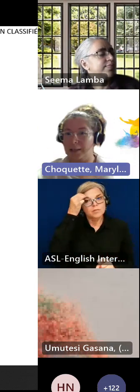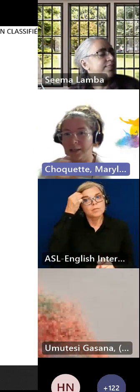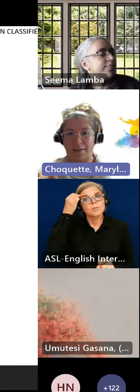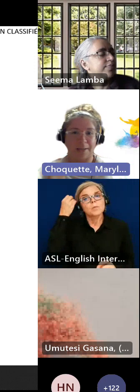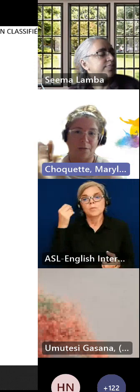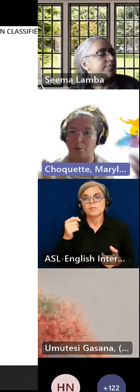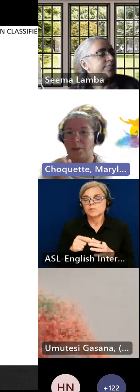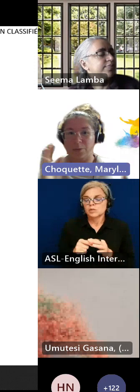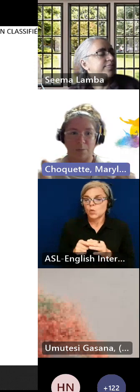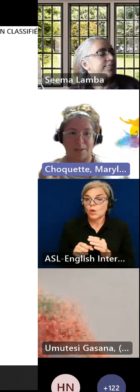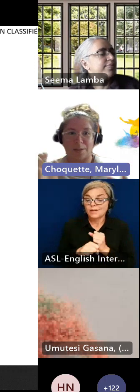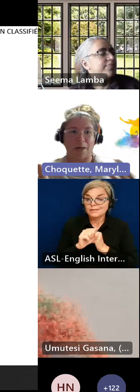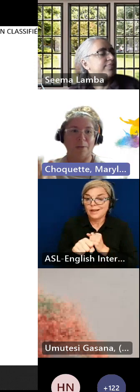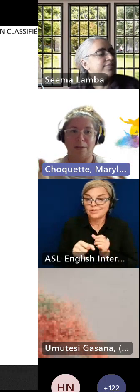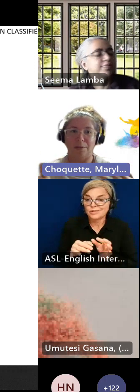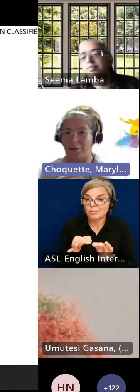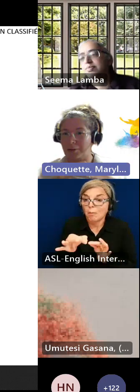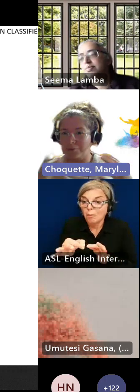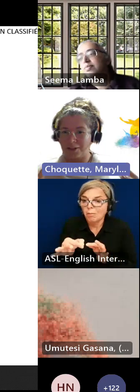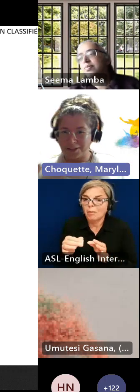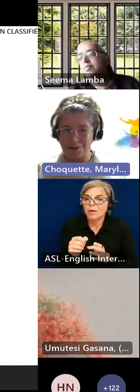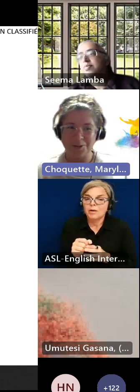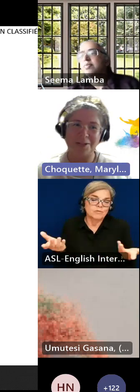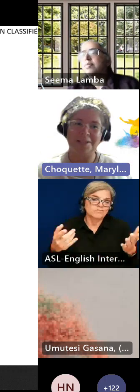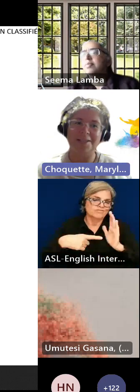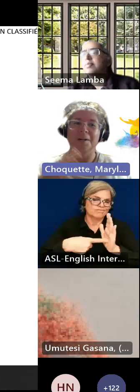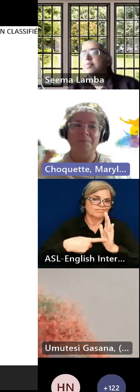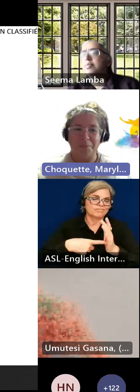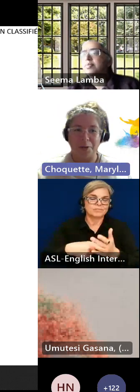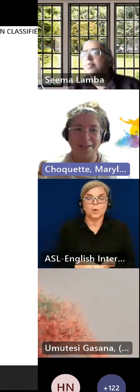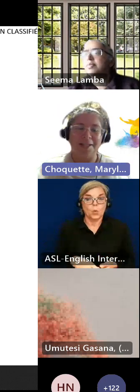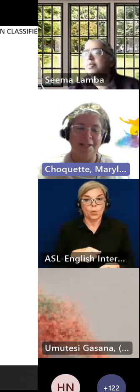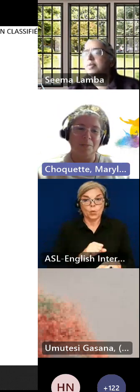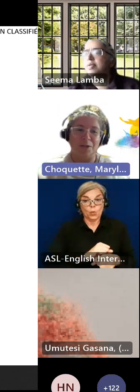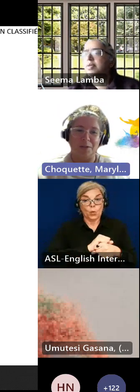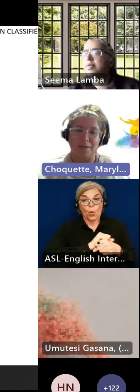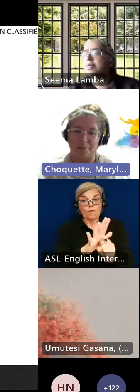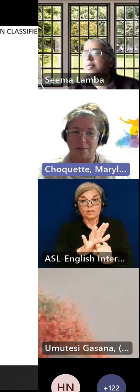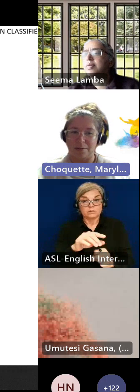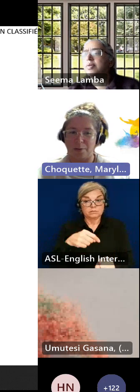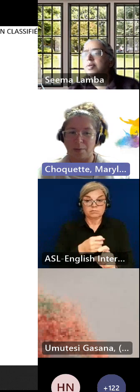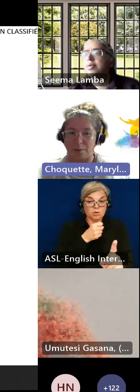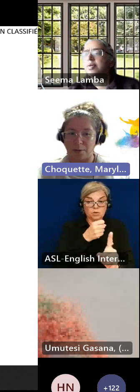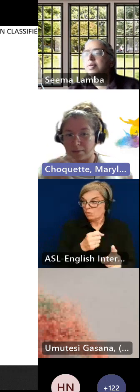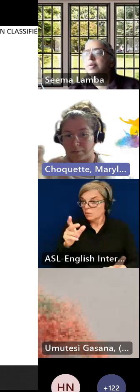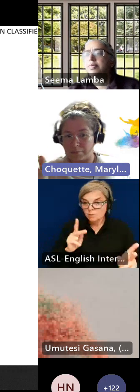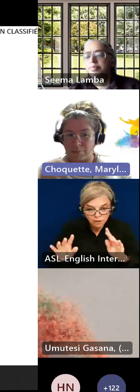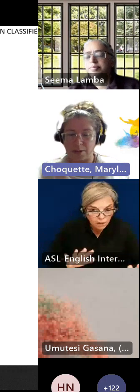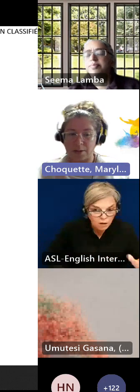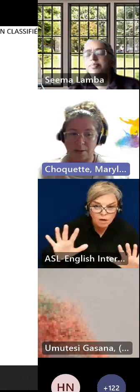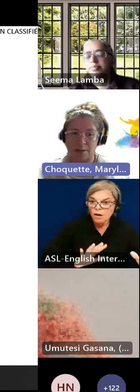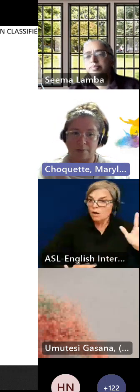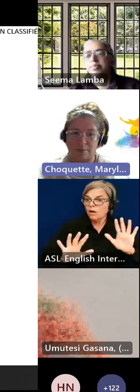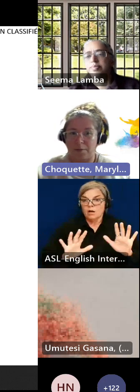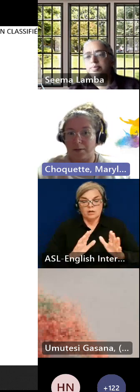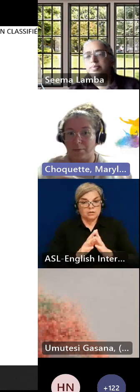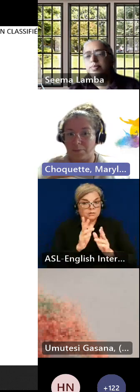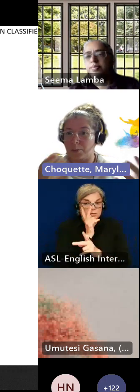COVID hit and then everybody was scrambling to find solutions. Okay, but just do them just